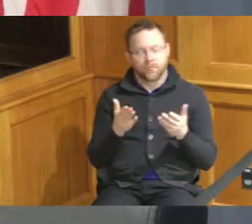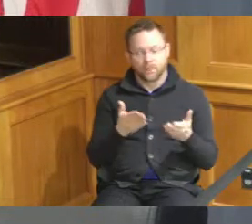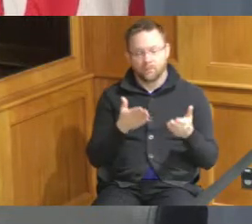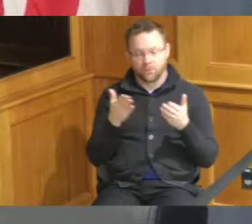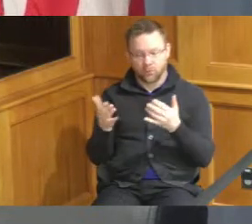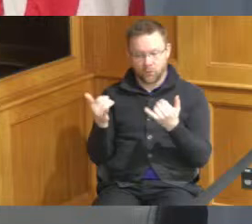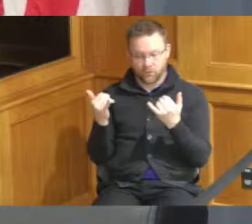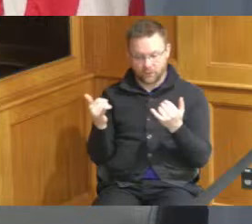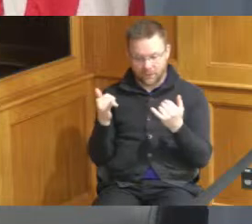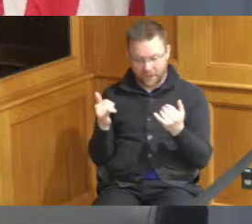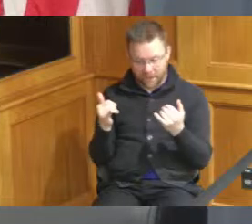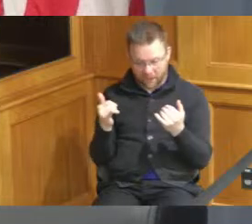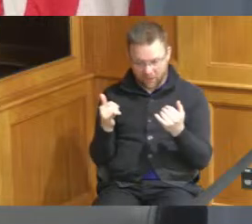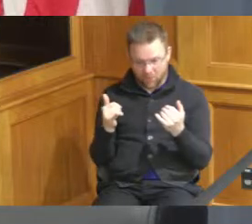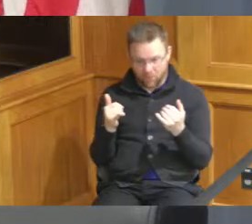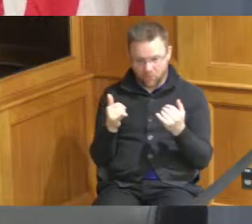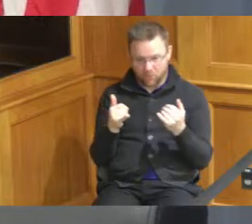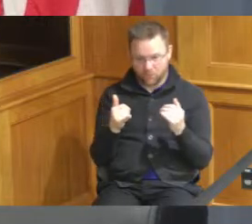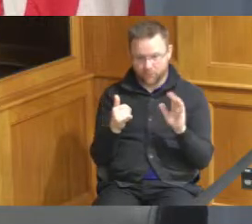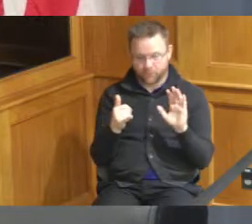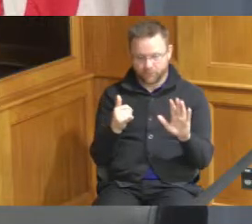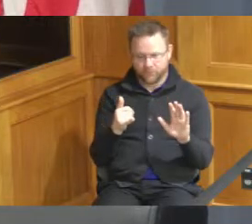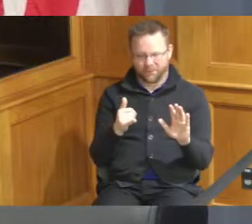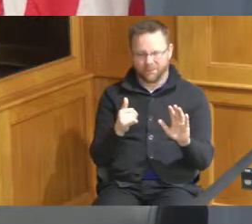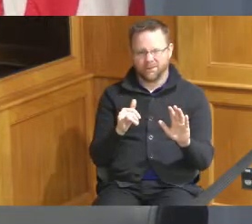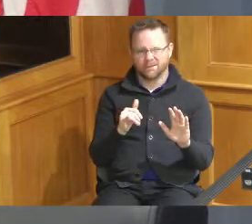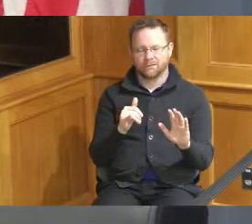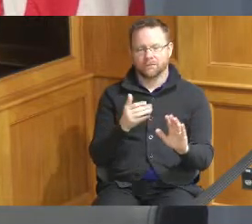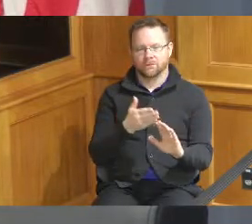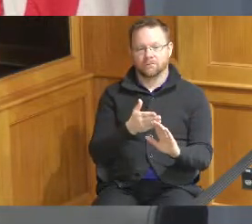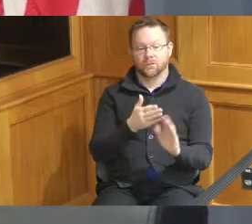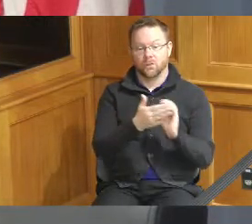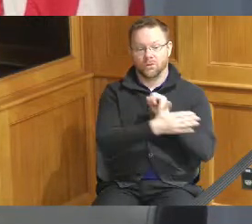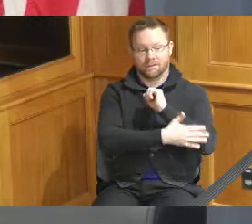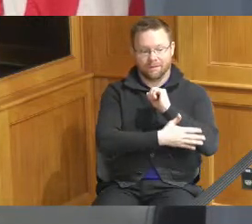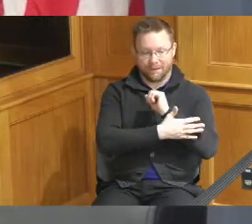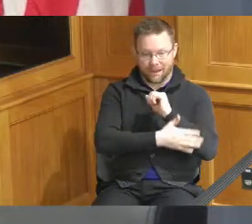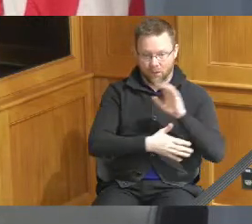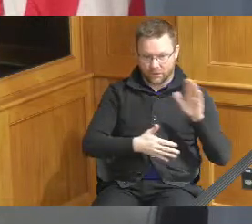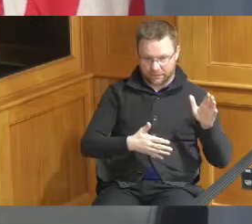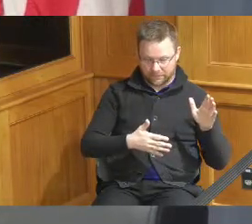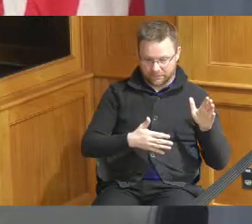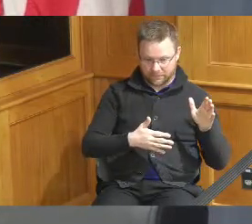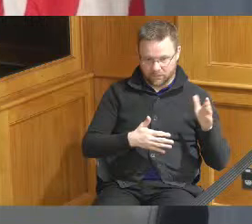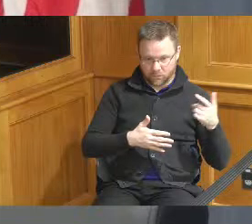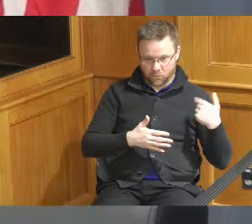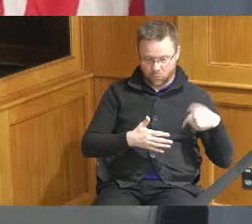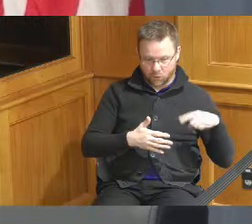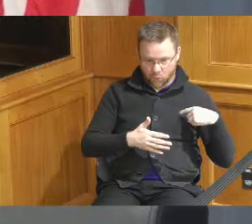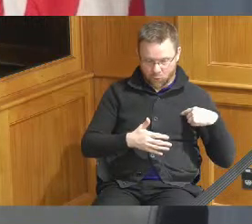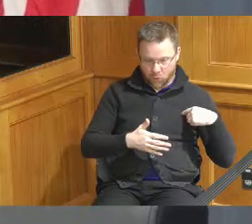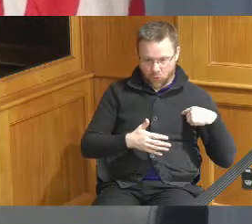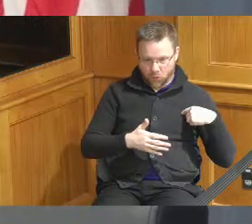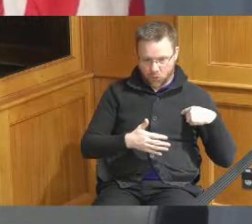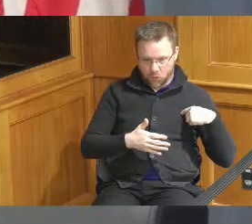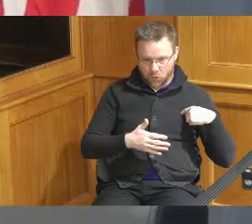now is to go from two, because we had the county side and we dealt with